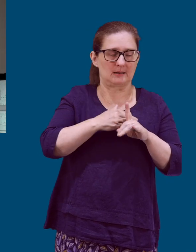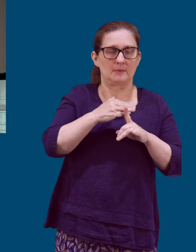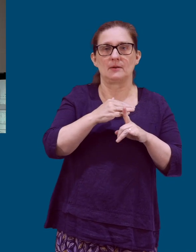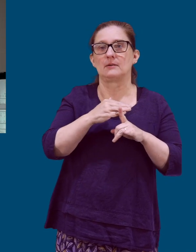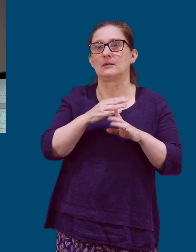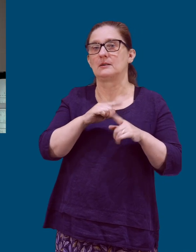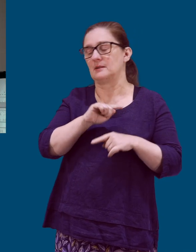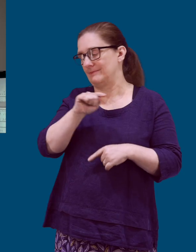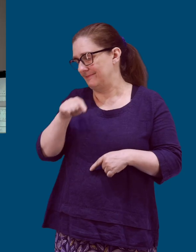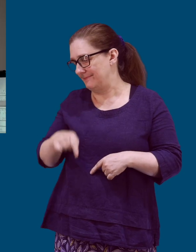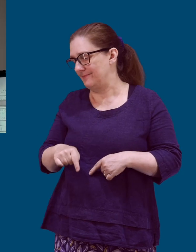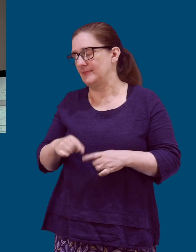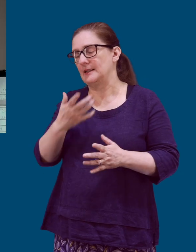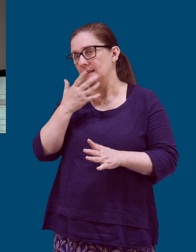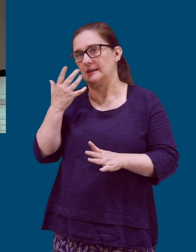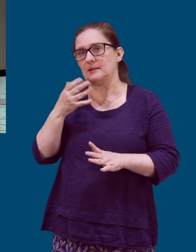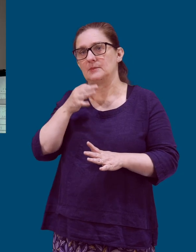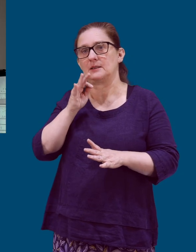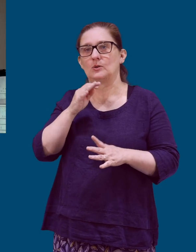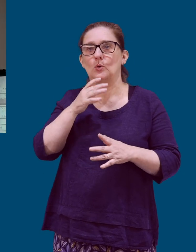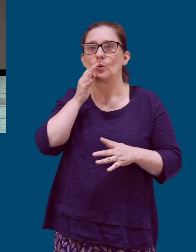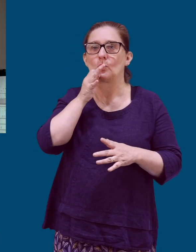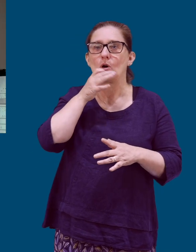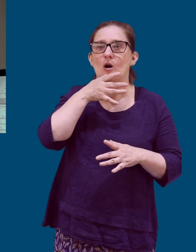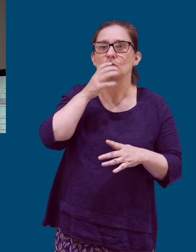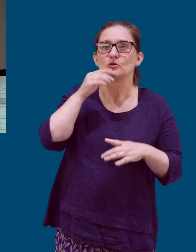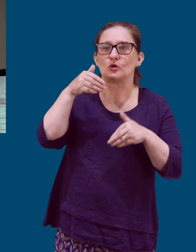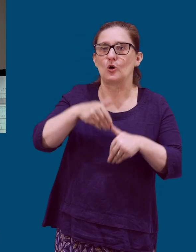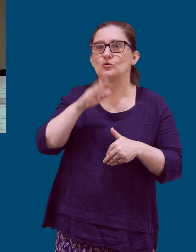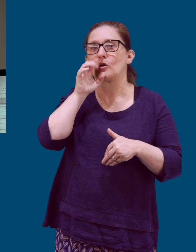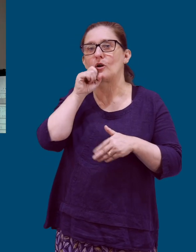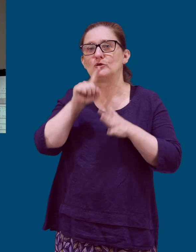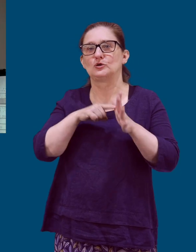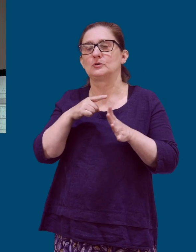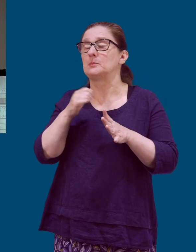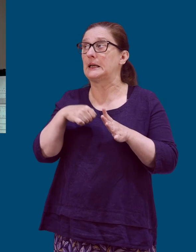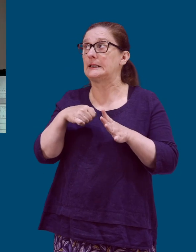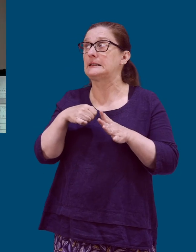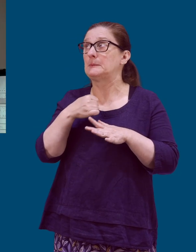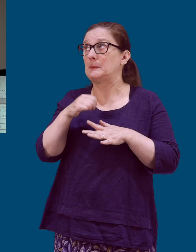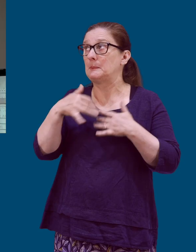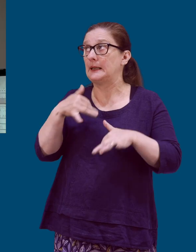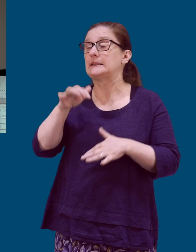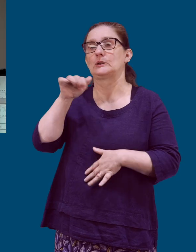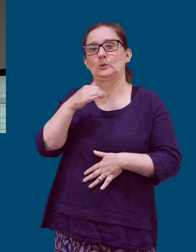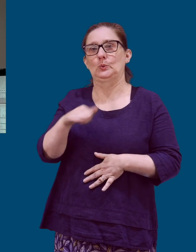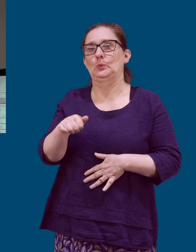tea up. Toast, orange juice, pain? No. Bath. Pain? Yes, painkillers, bath.